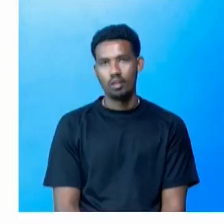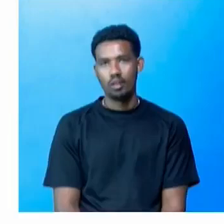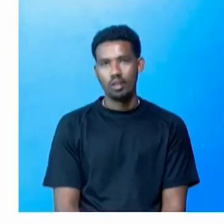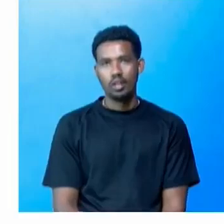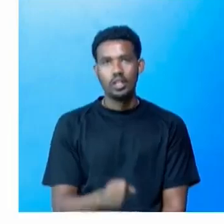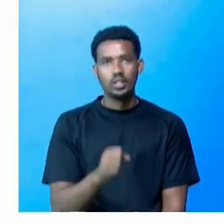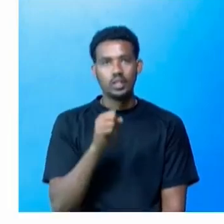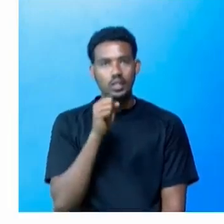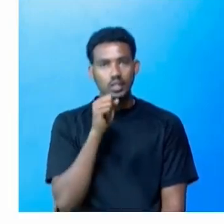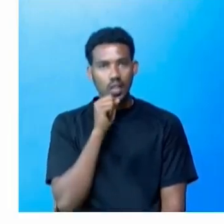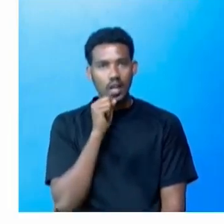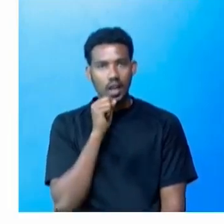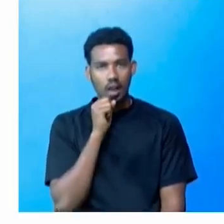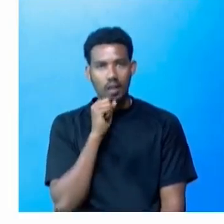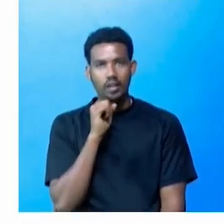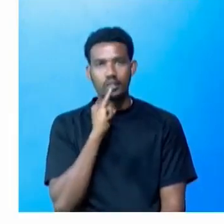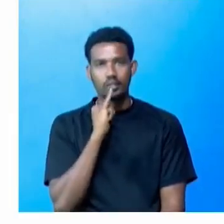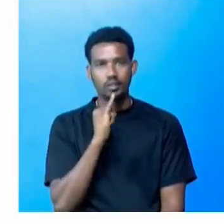is my